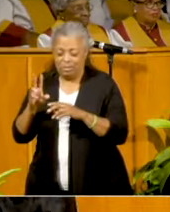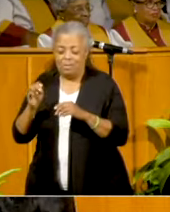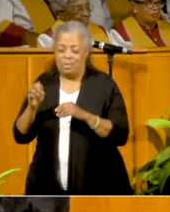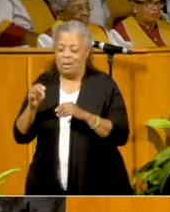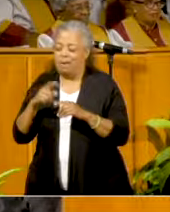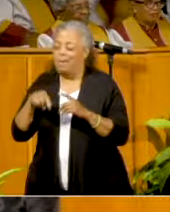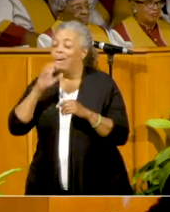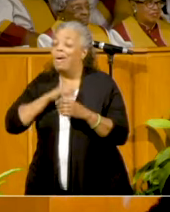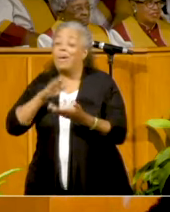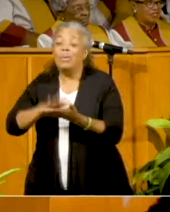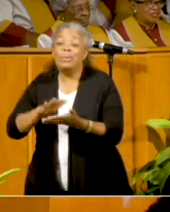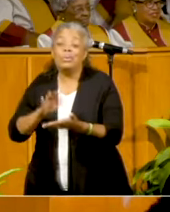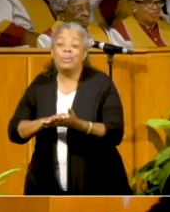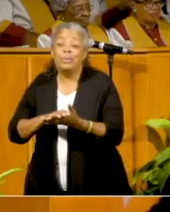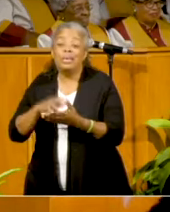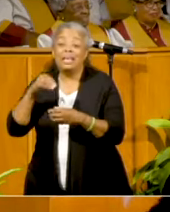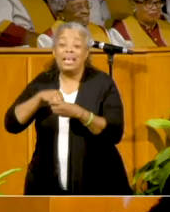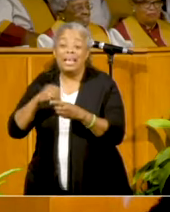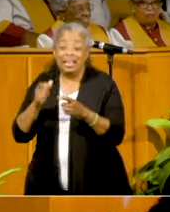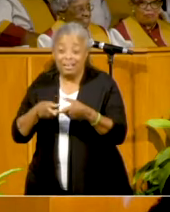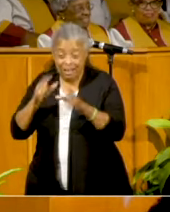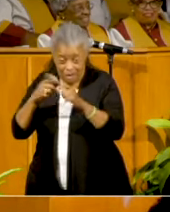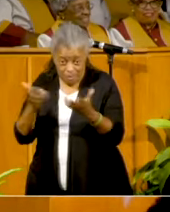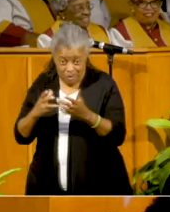church, that was Manischewitz.